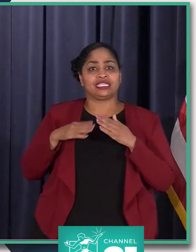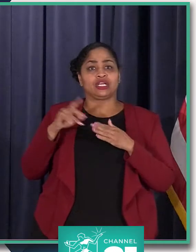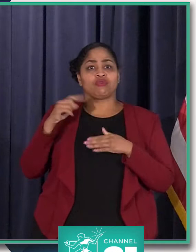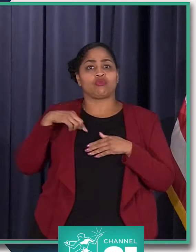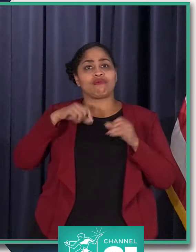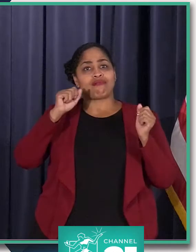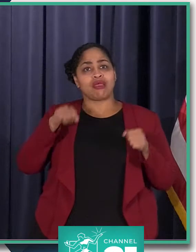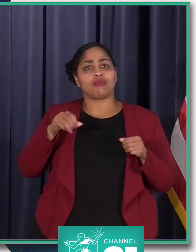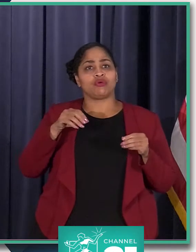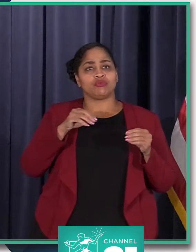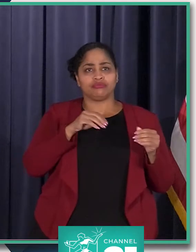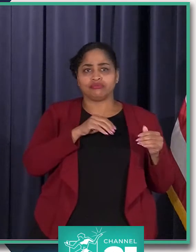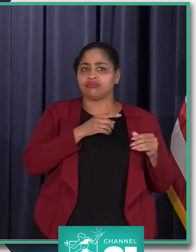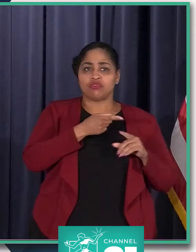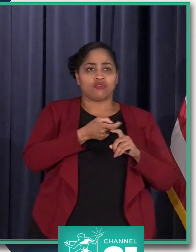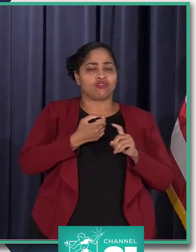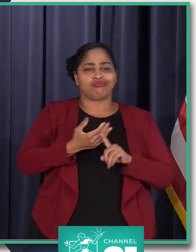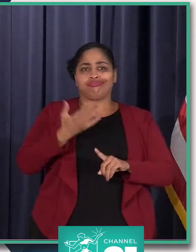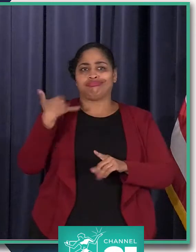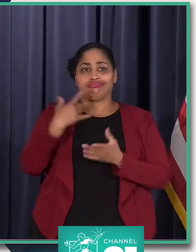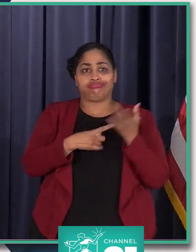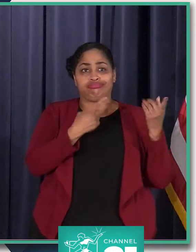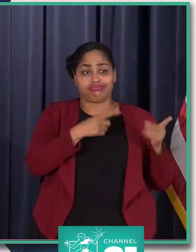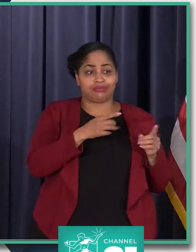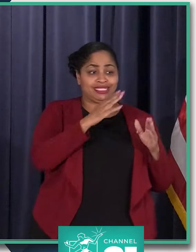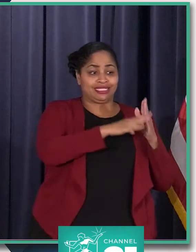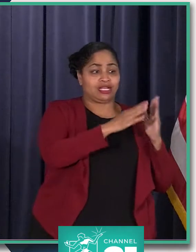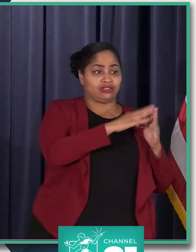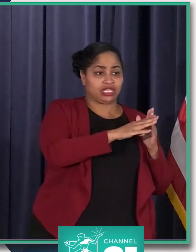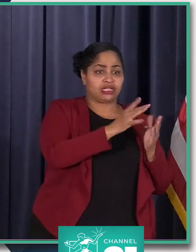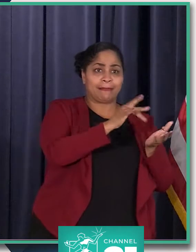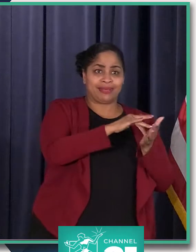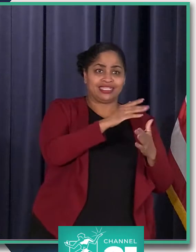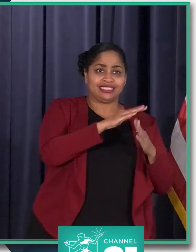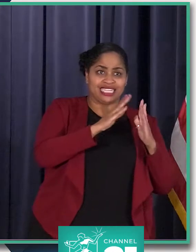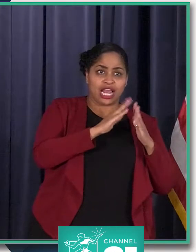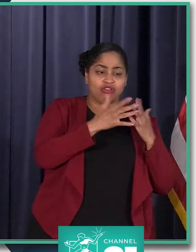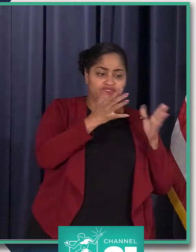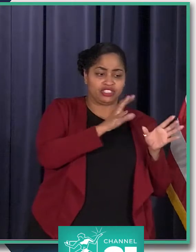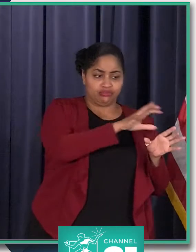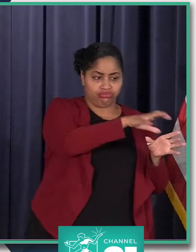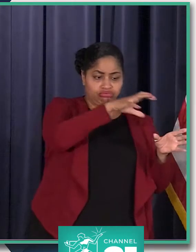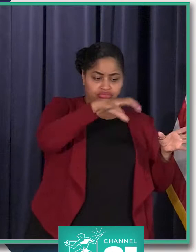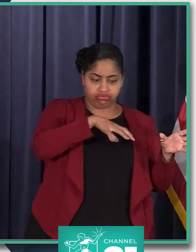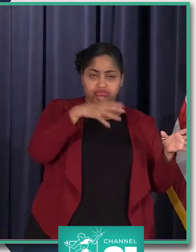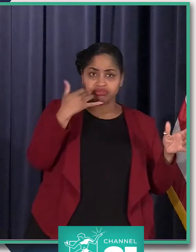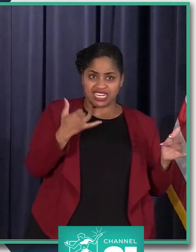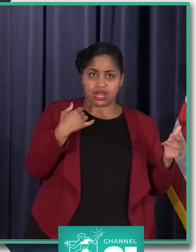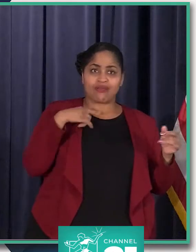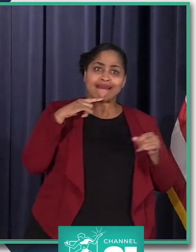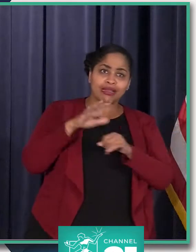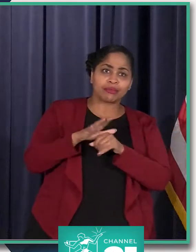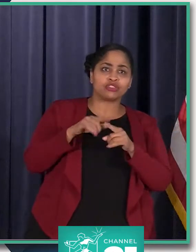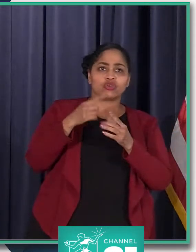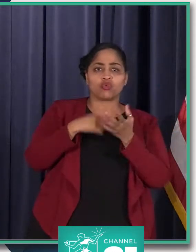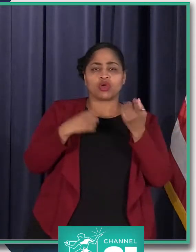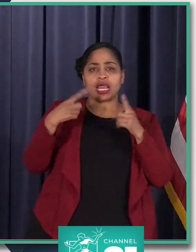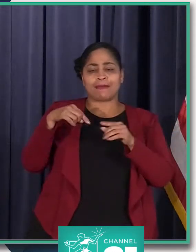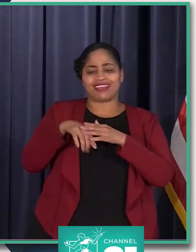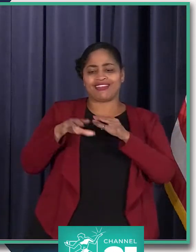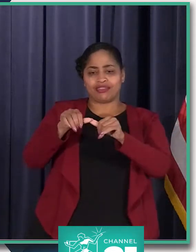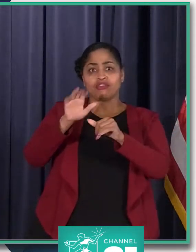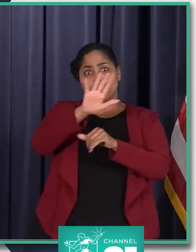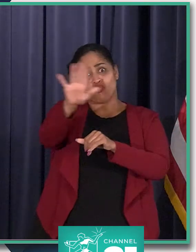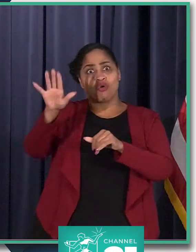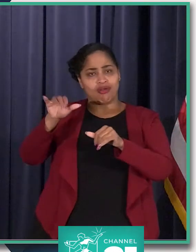able to move from beyond what's happening in downtown and midtown and really make a commitment to what's happening in the neighborhoods. And